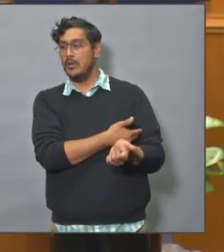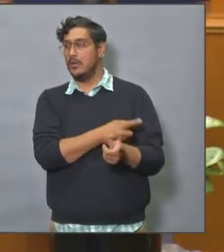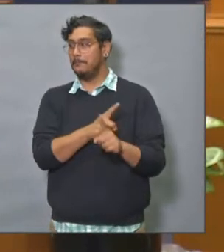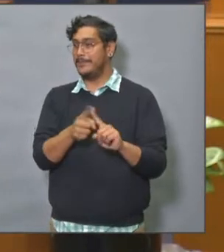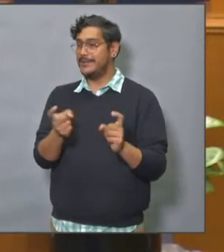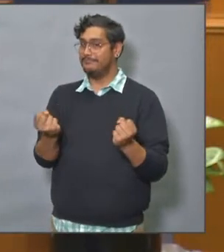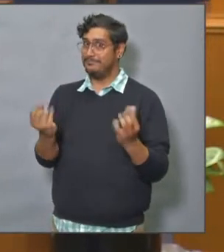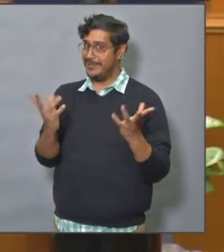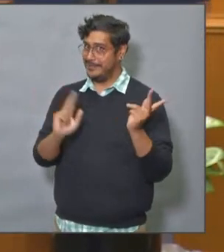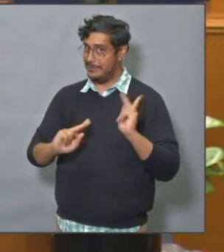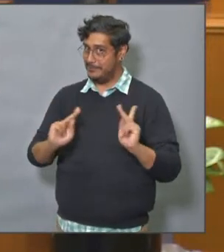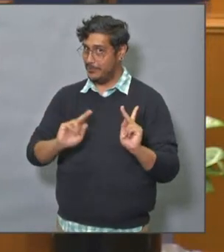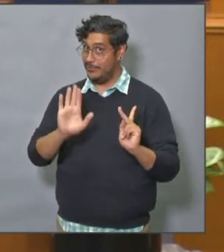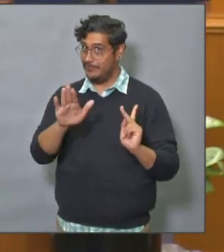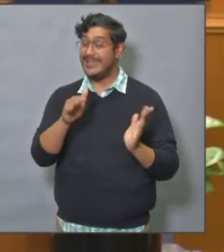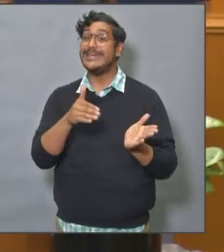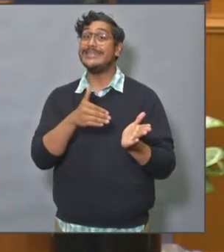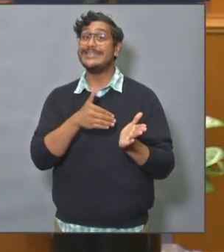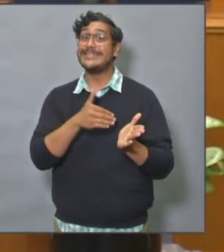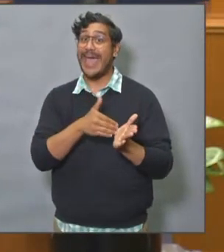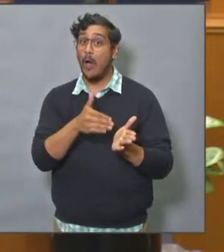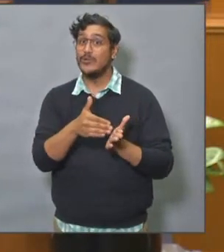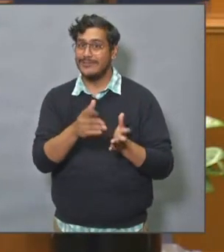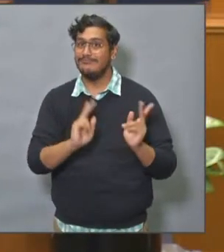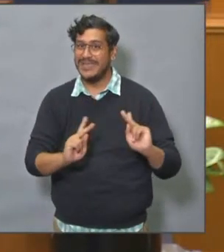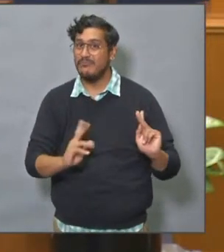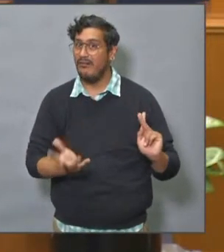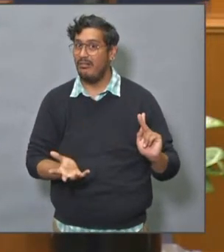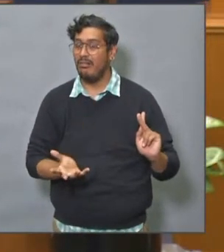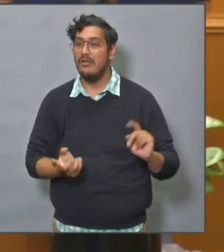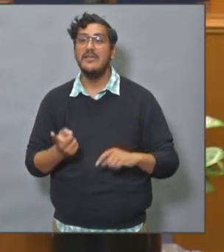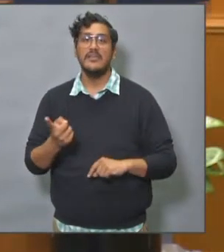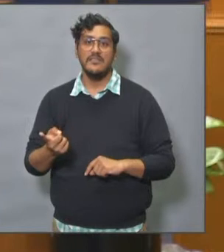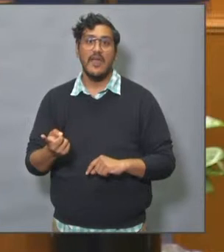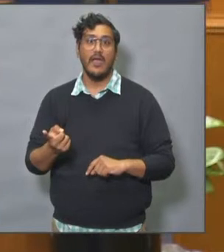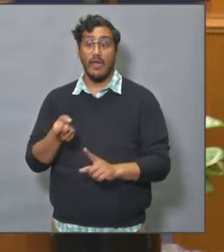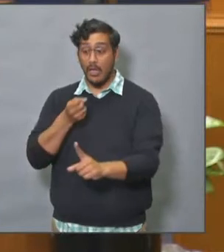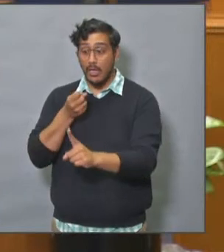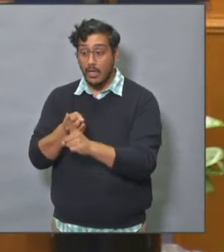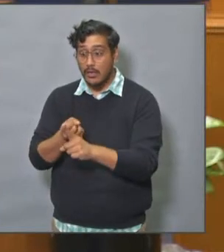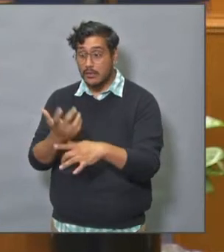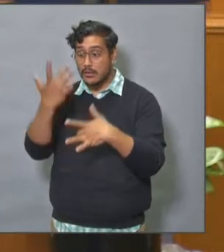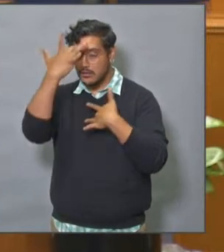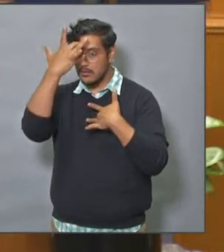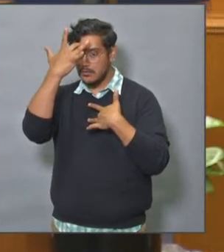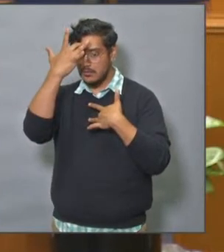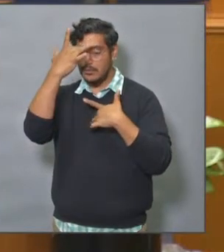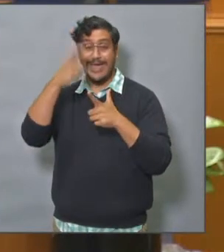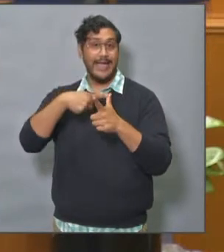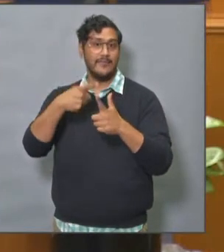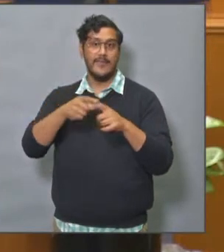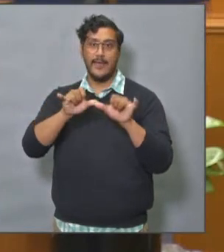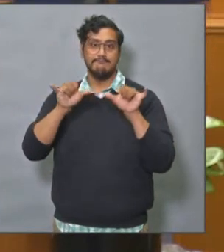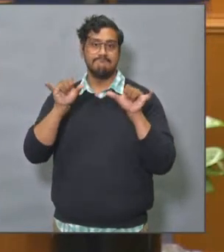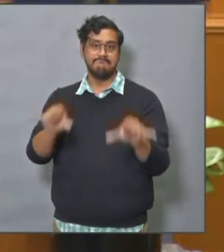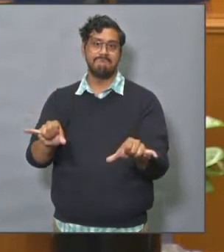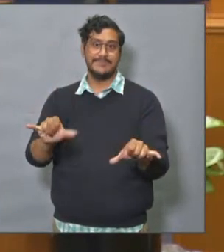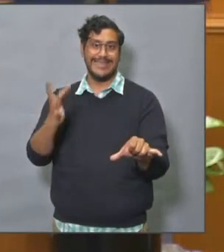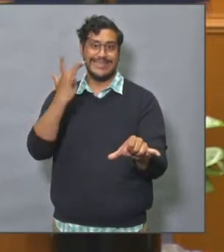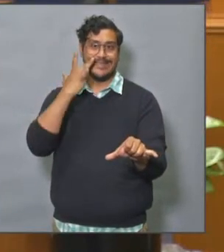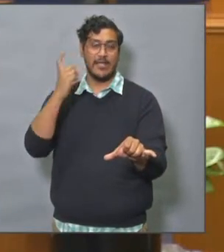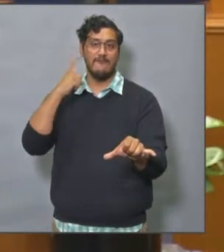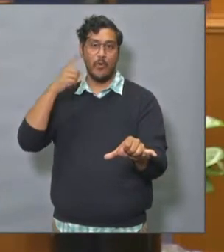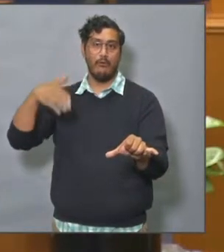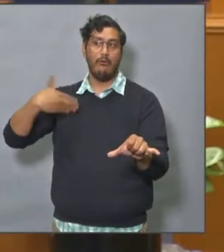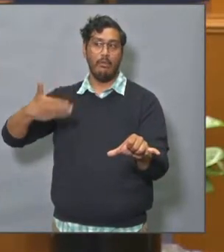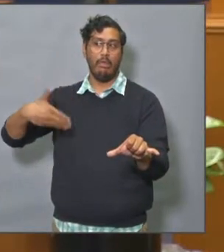thousands of people have been left, as you noted, with debilitating illness that seems to last for a much longer period of time than they